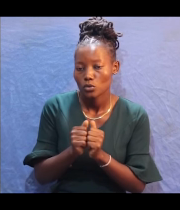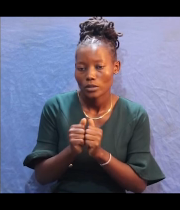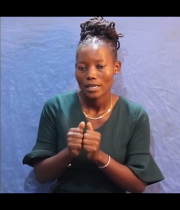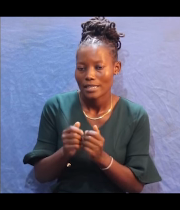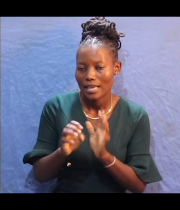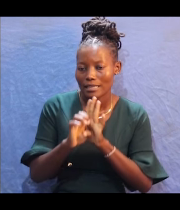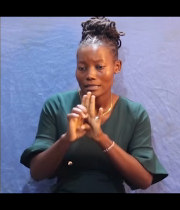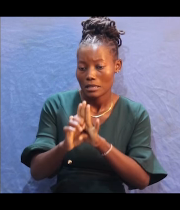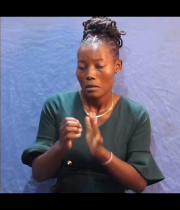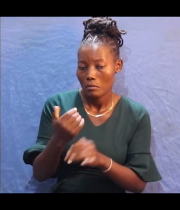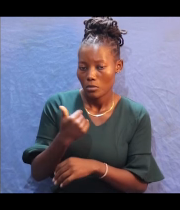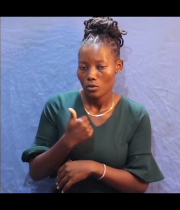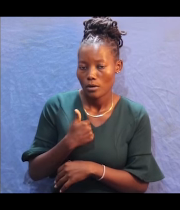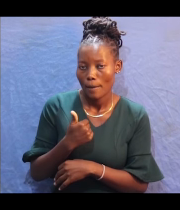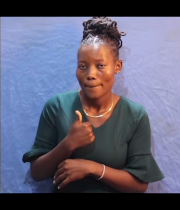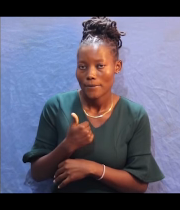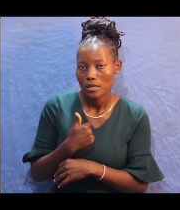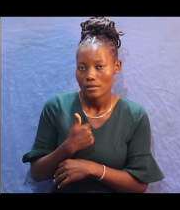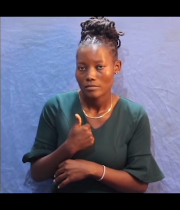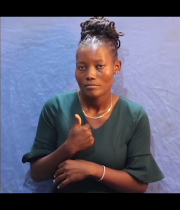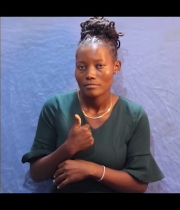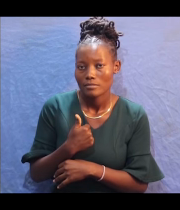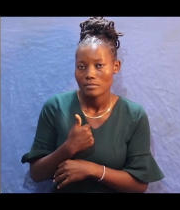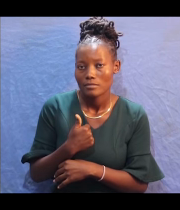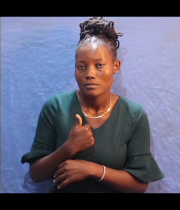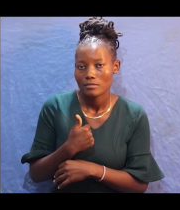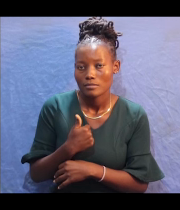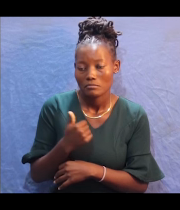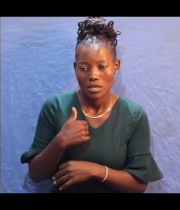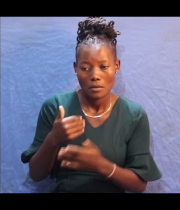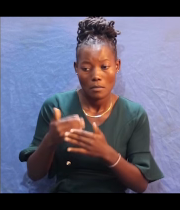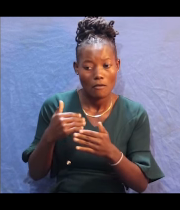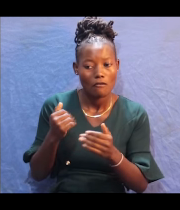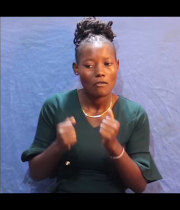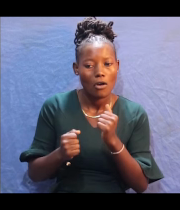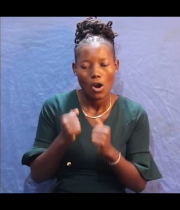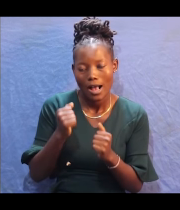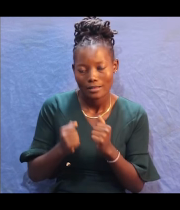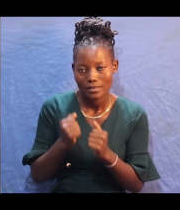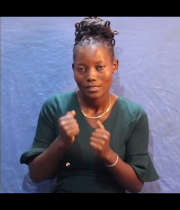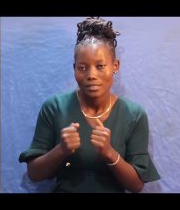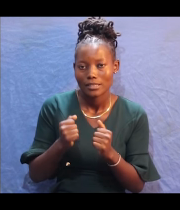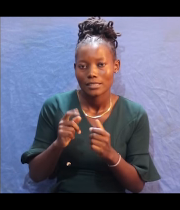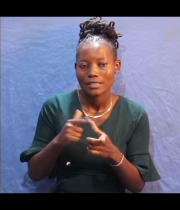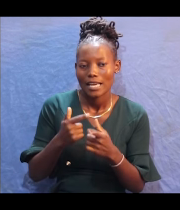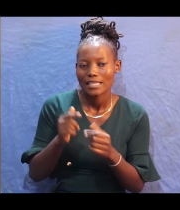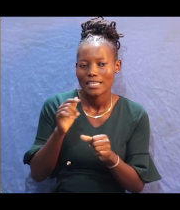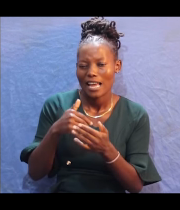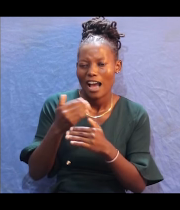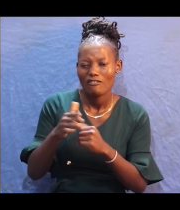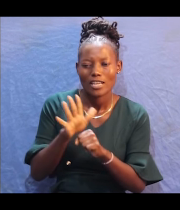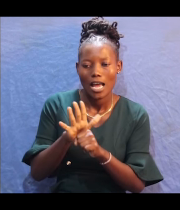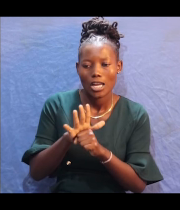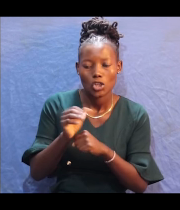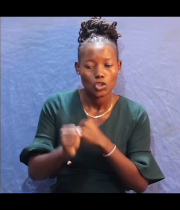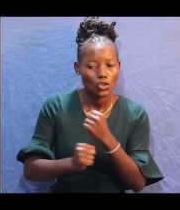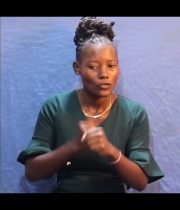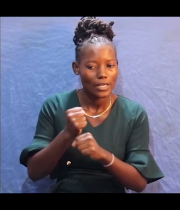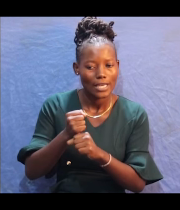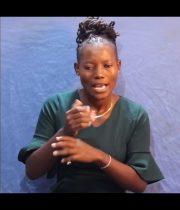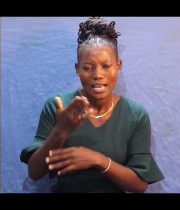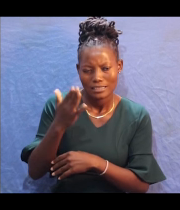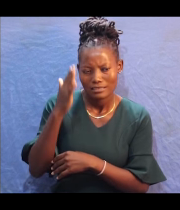me, as I was an athlete, and after many, many years, I